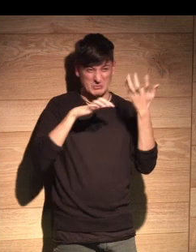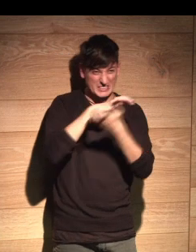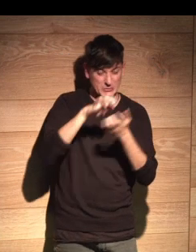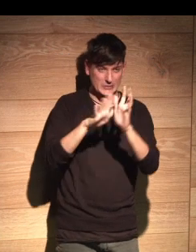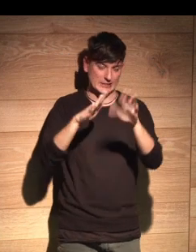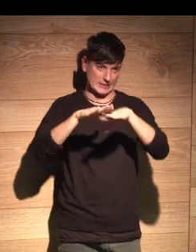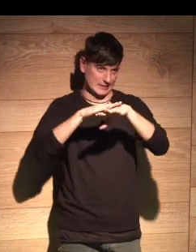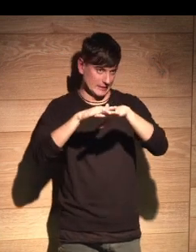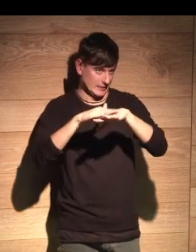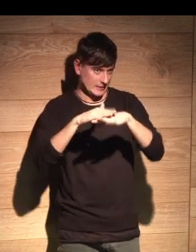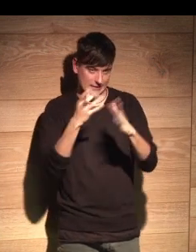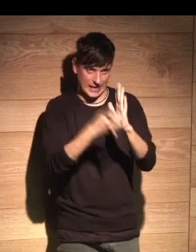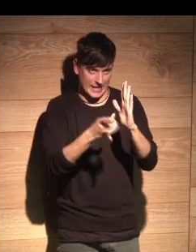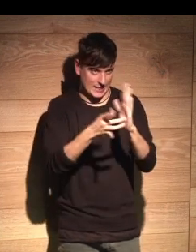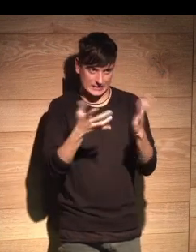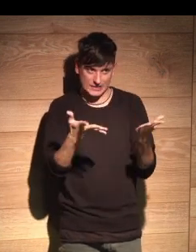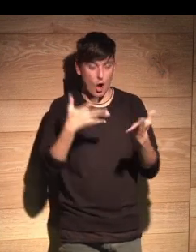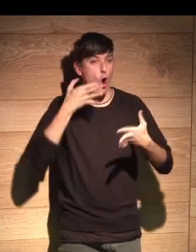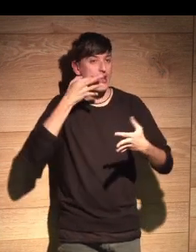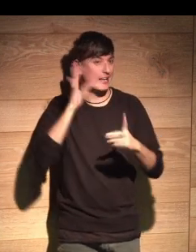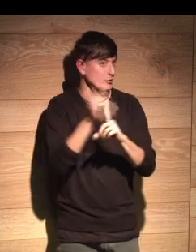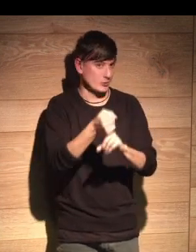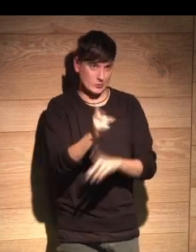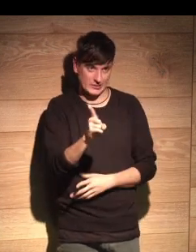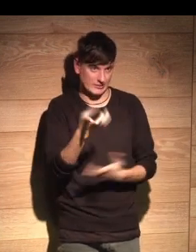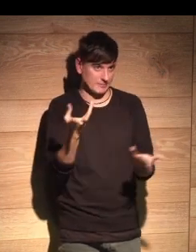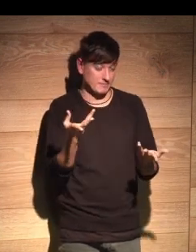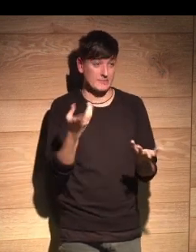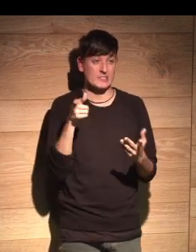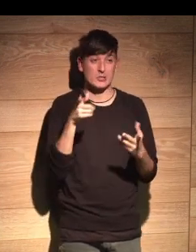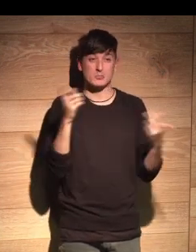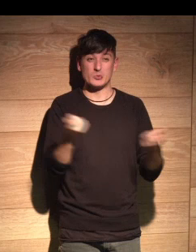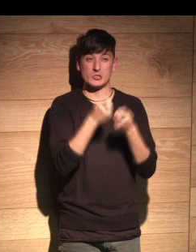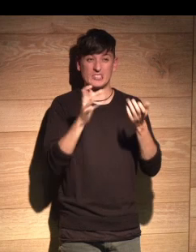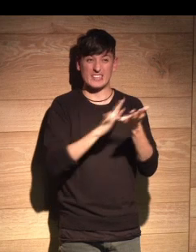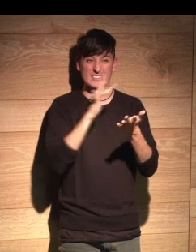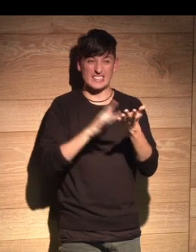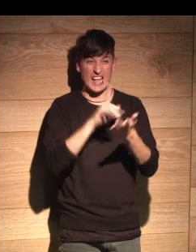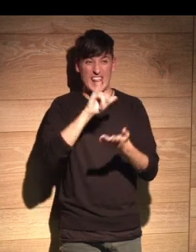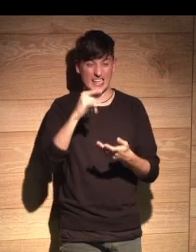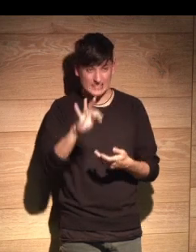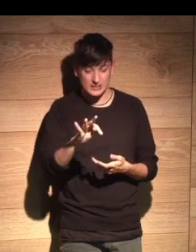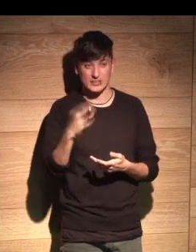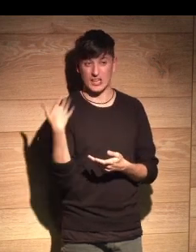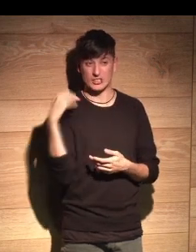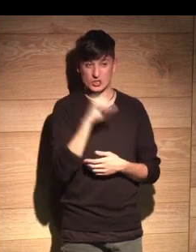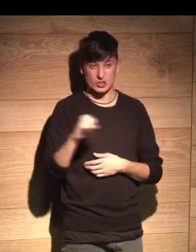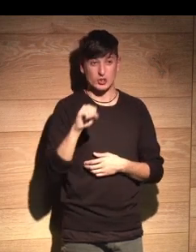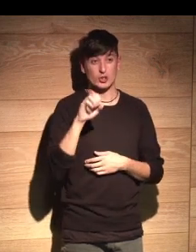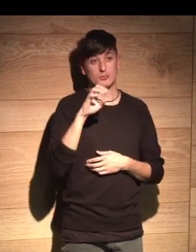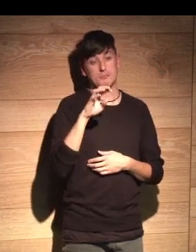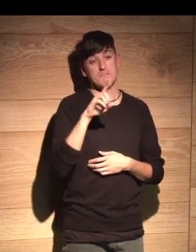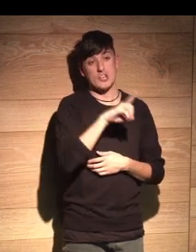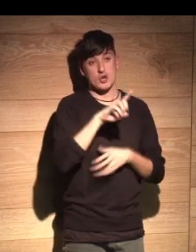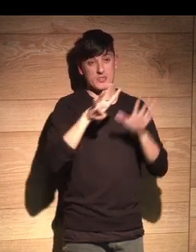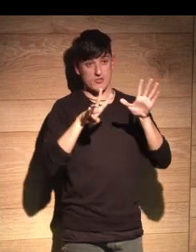business. This picture, the quality is not too good, but I was unable to find the original one, was published in Life in 1950.